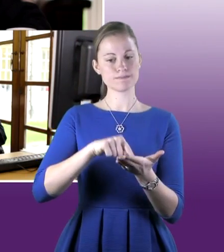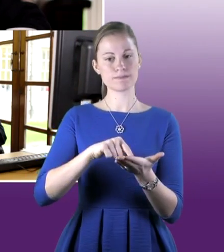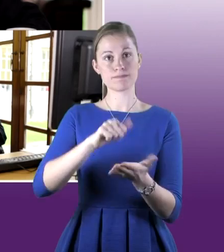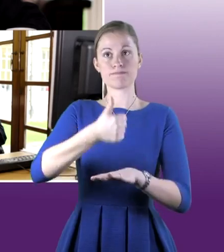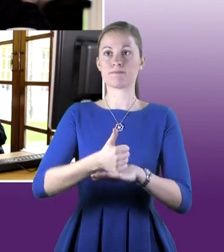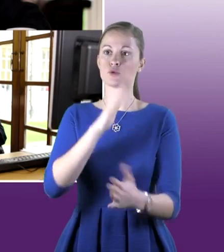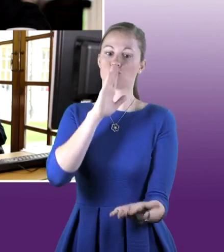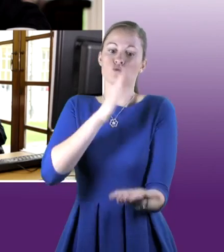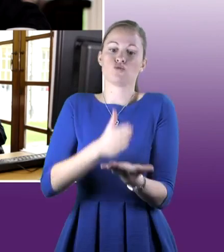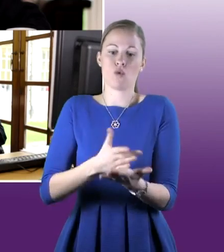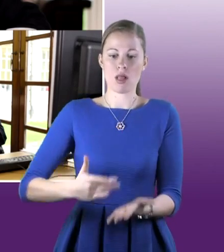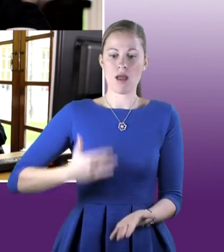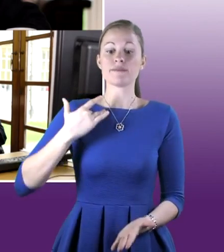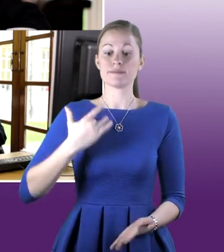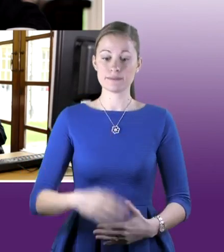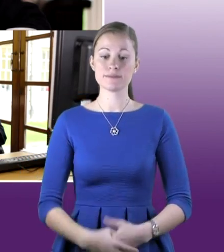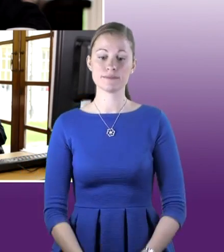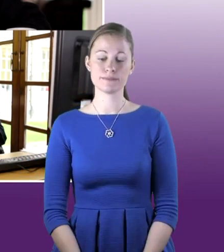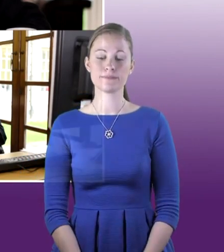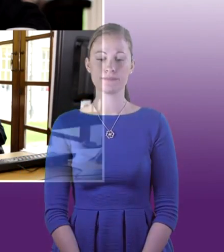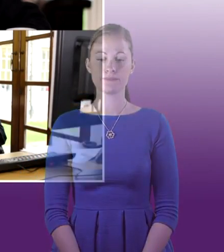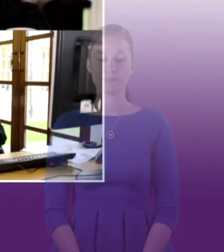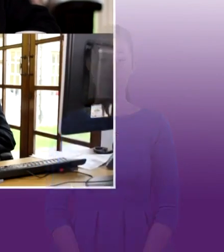on the lives of real people.